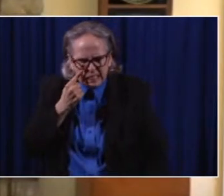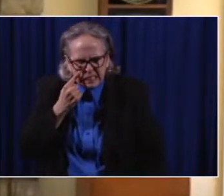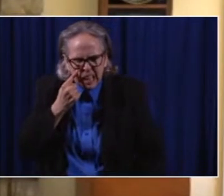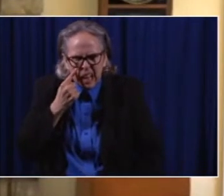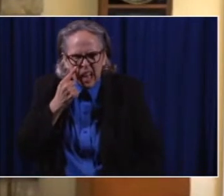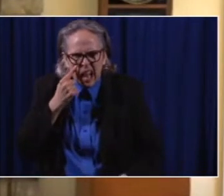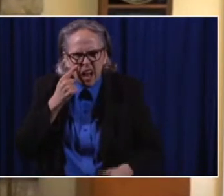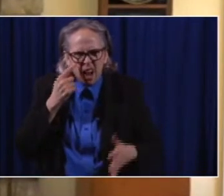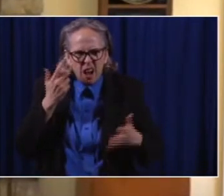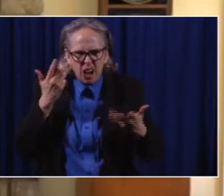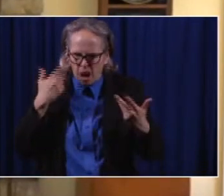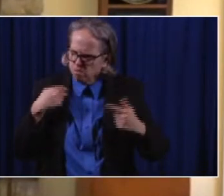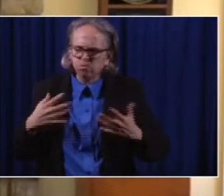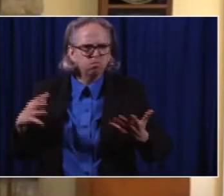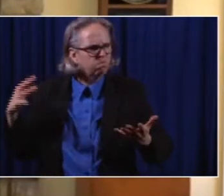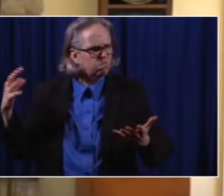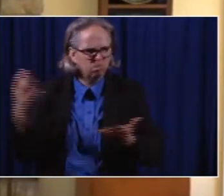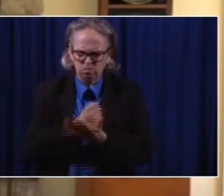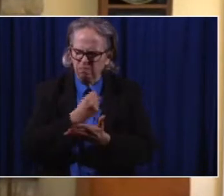Ohio River